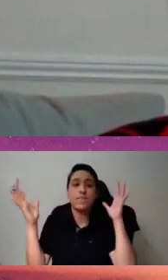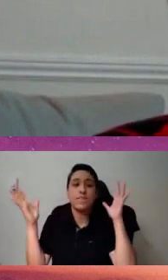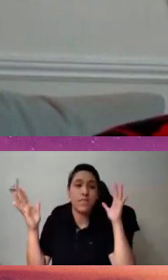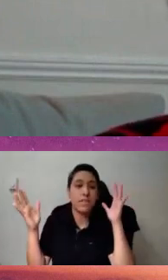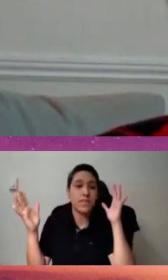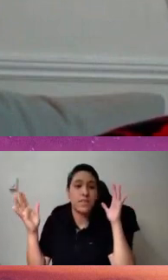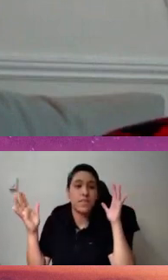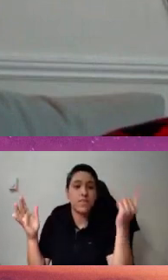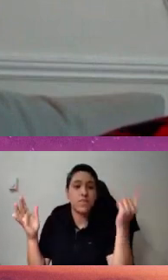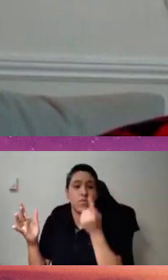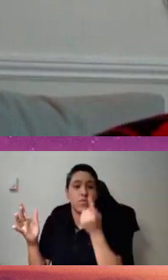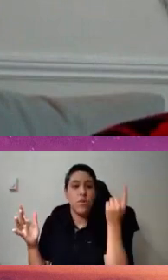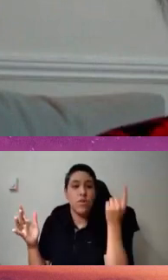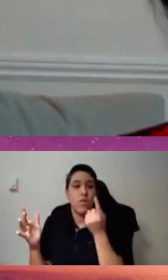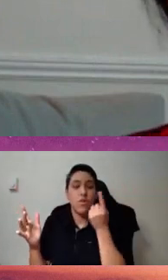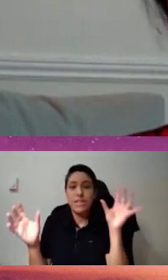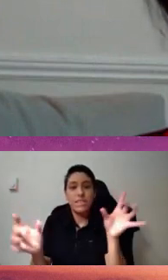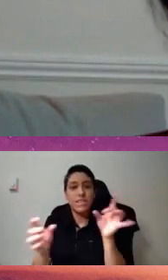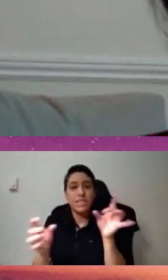eradication